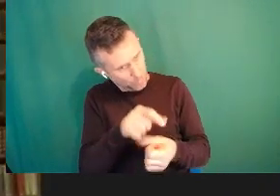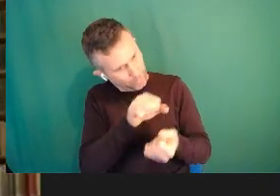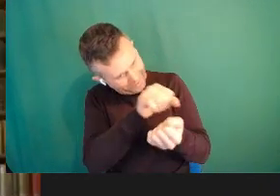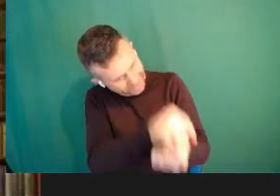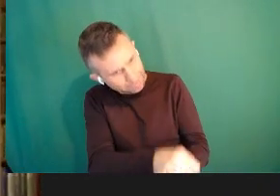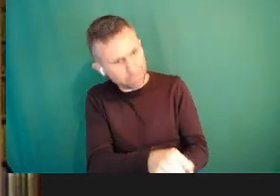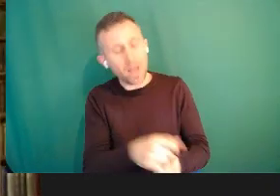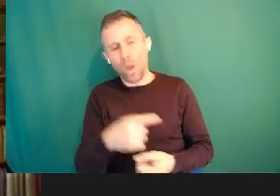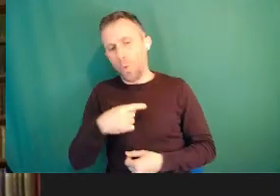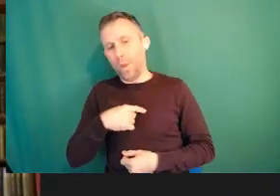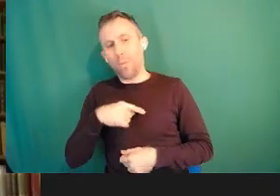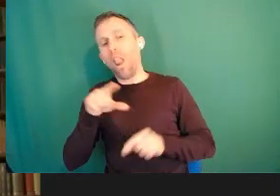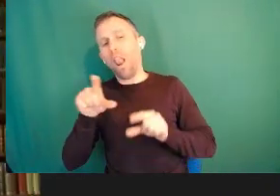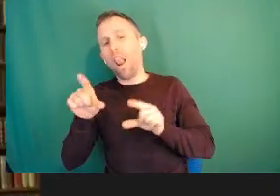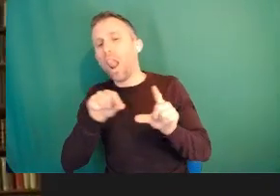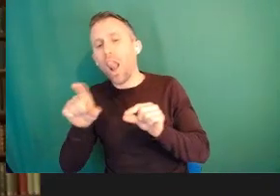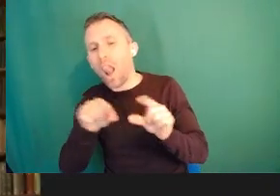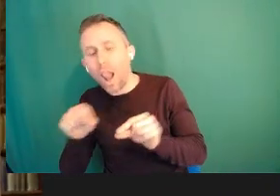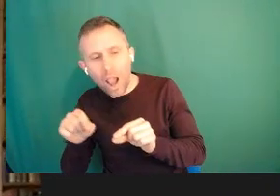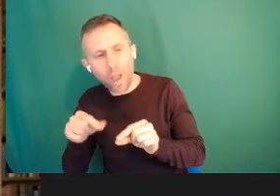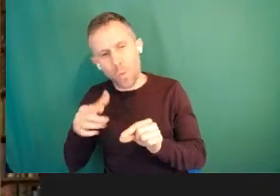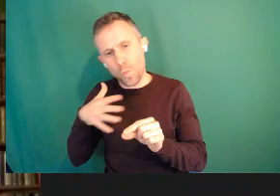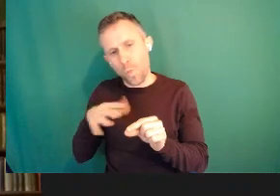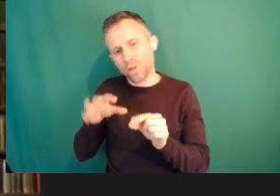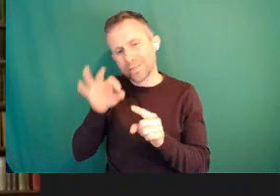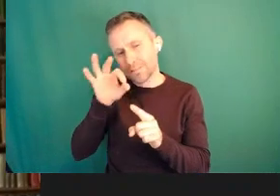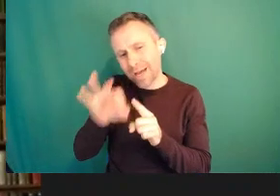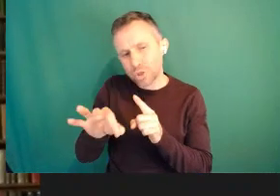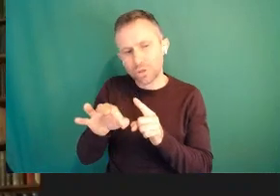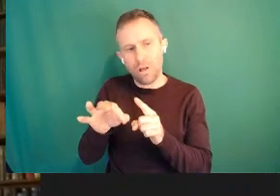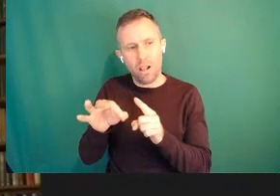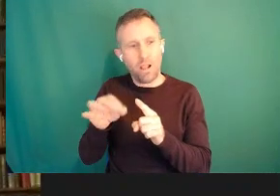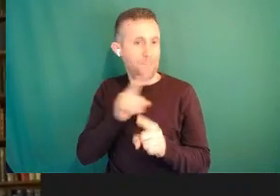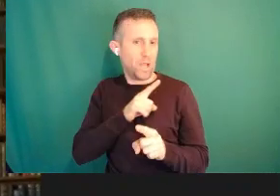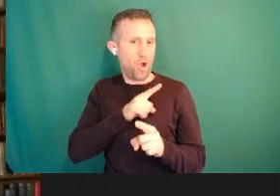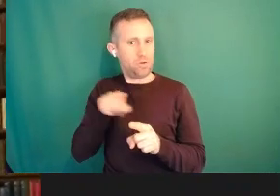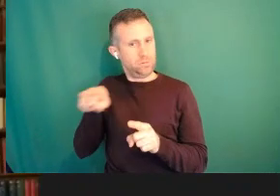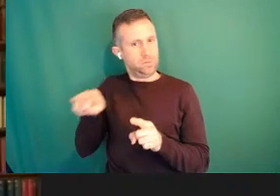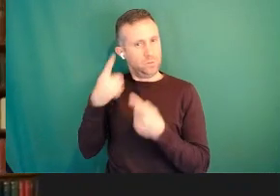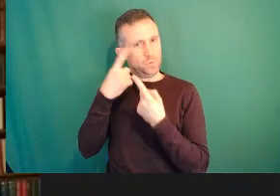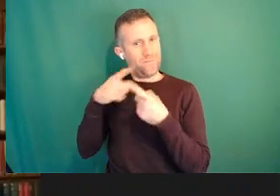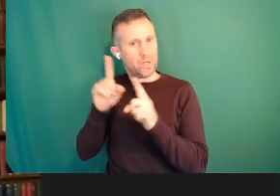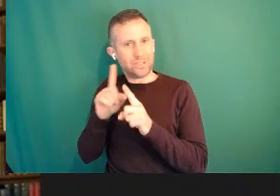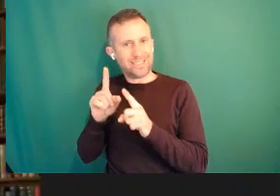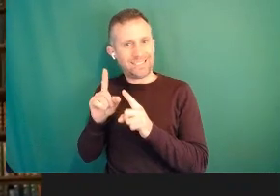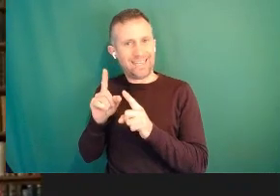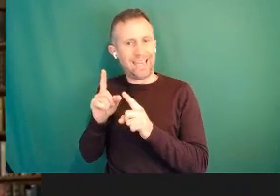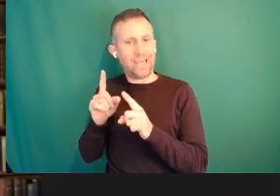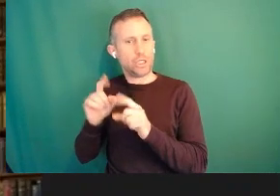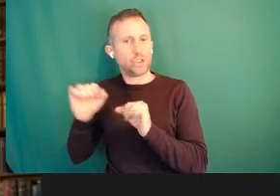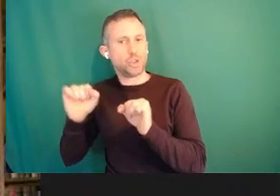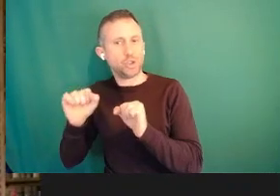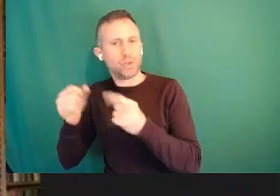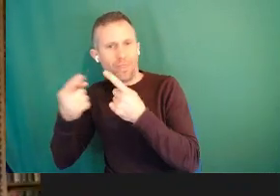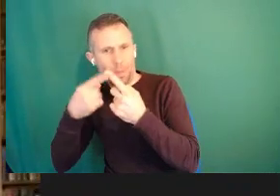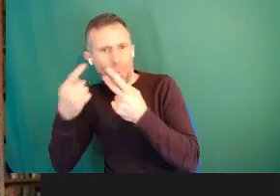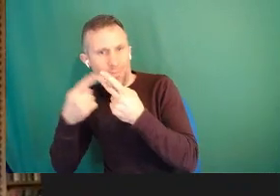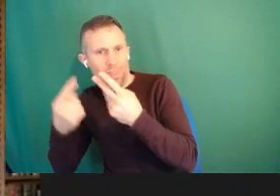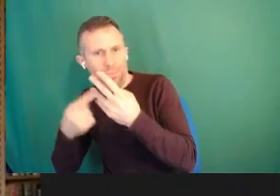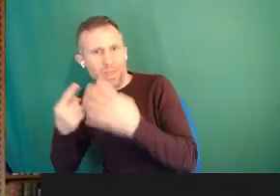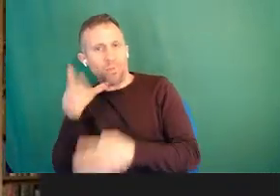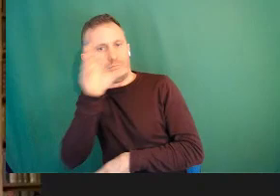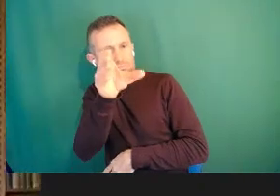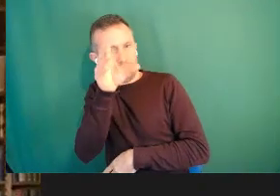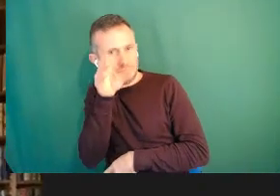And we'll just take the ones that are relevant to us. So they only took books they didn't already have a copy of, and books that would